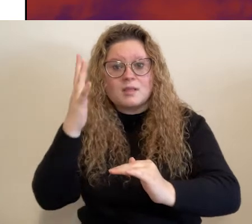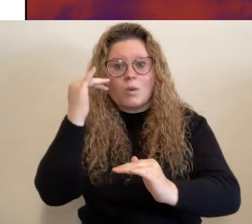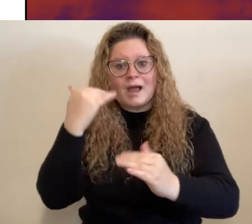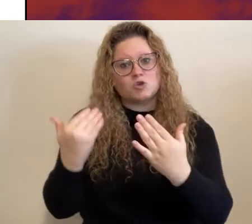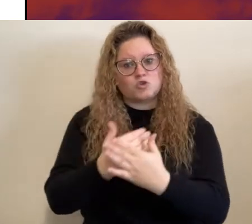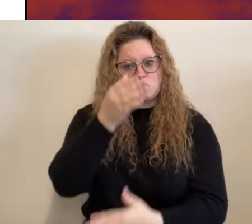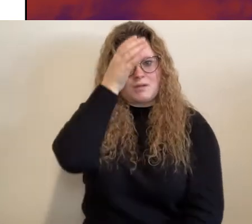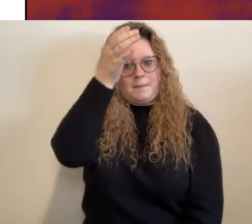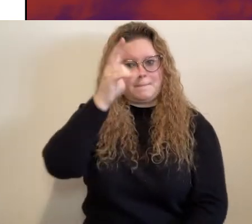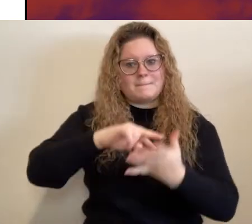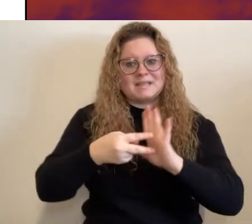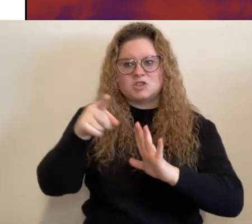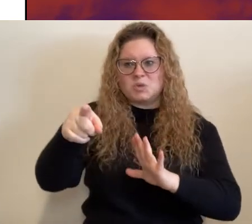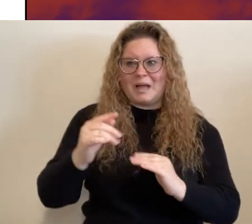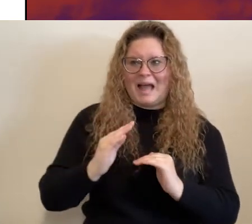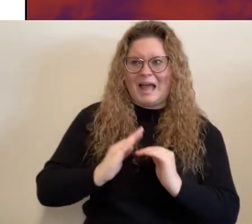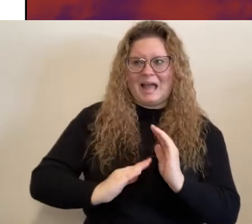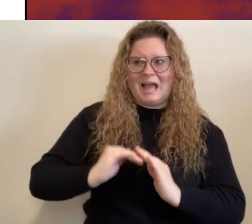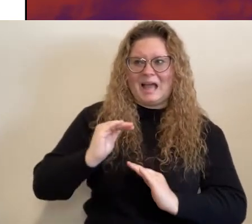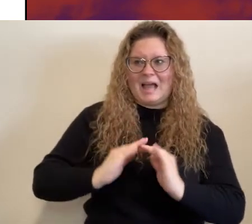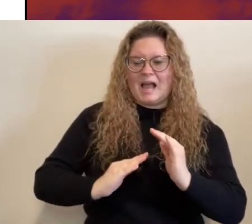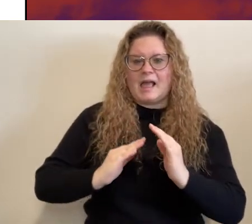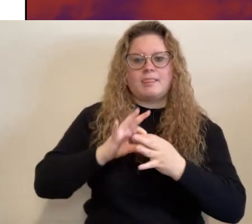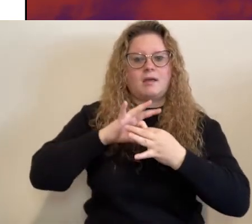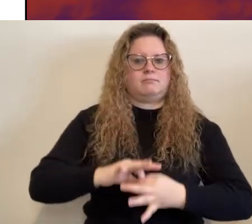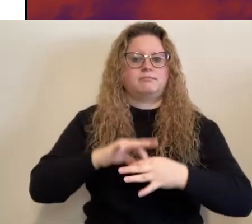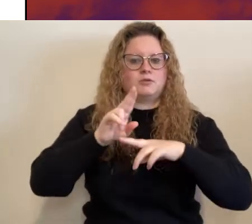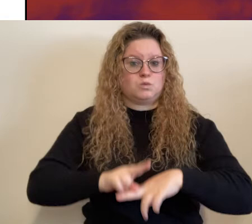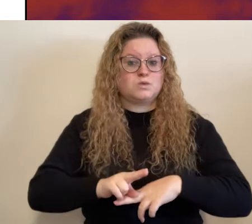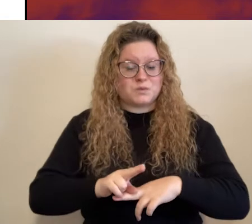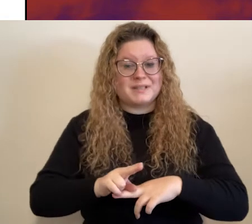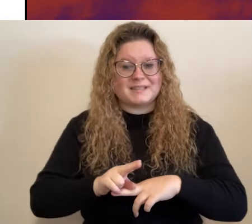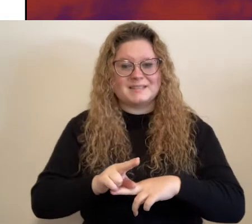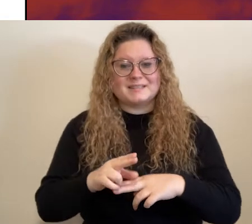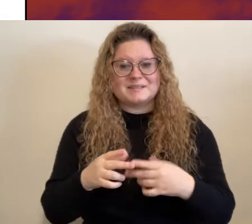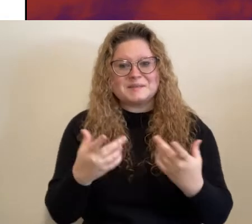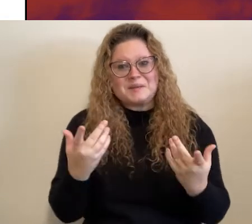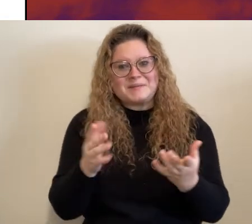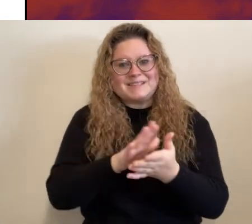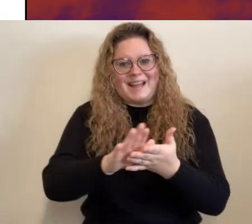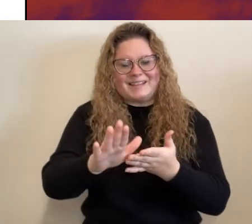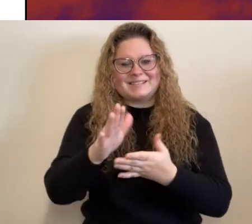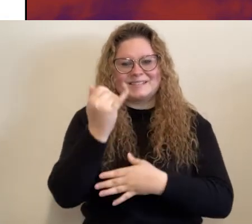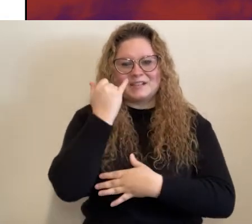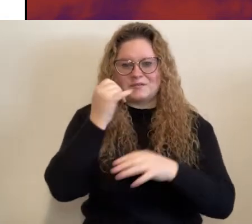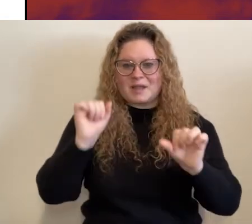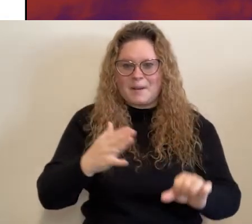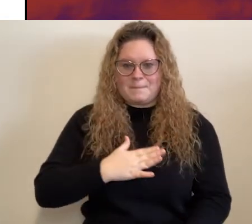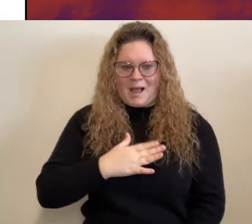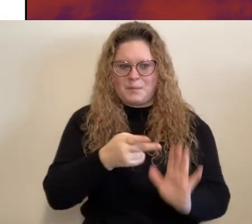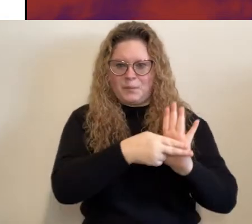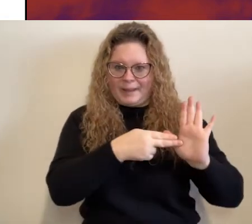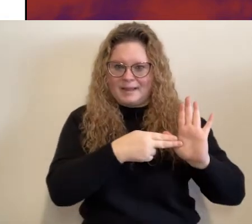helps people grow indirectly. So it's a beautiful thing when you can hold your own space in your own brand when you're